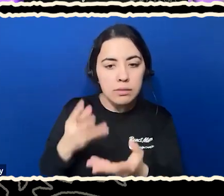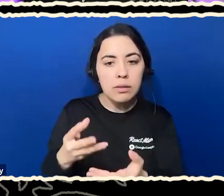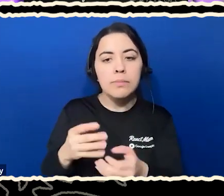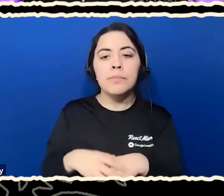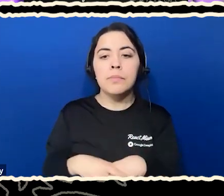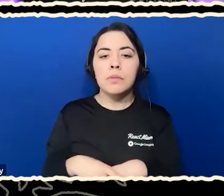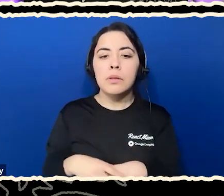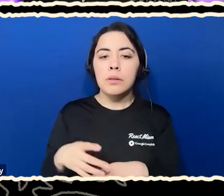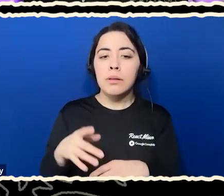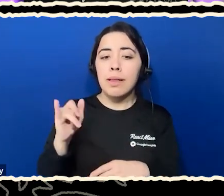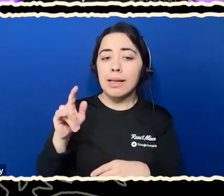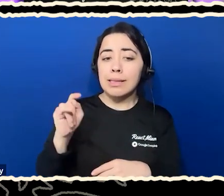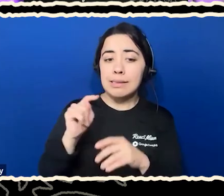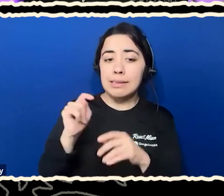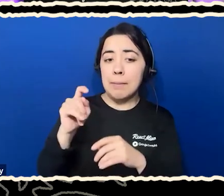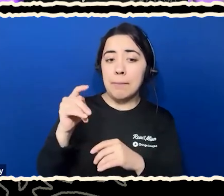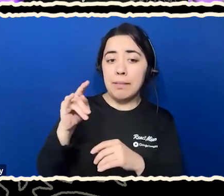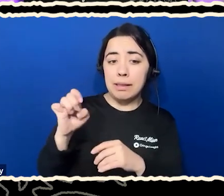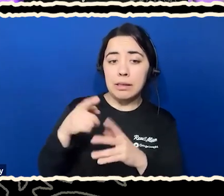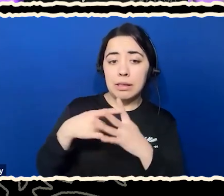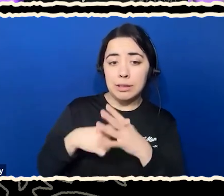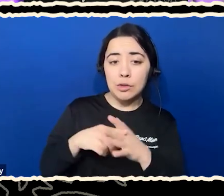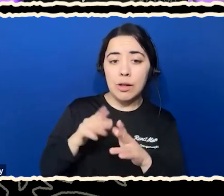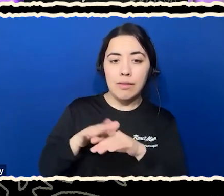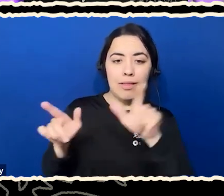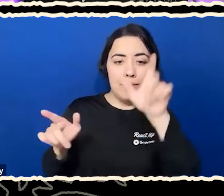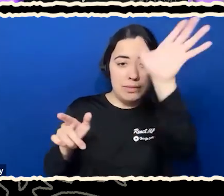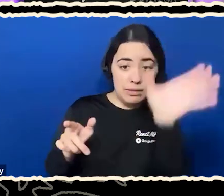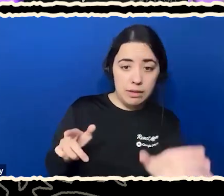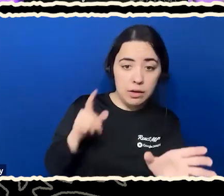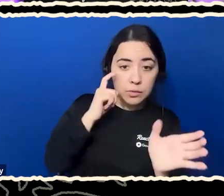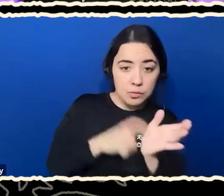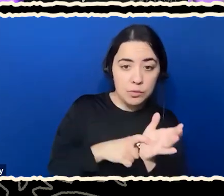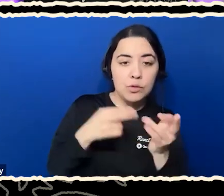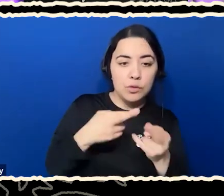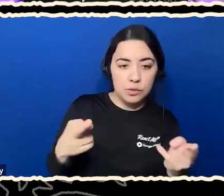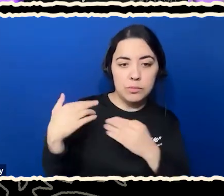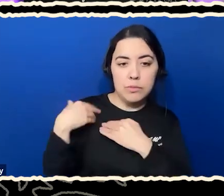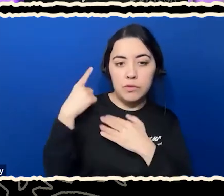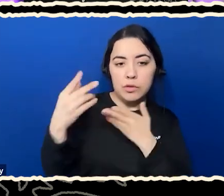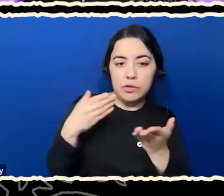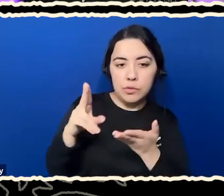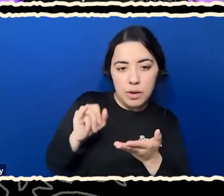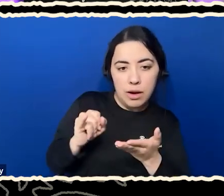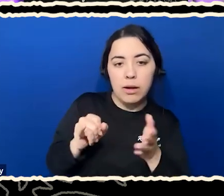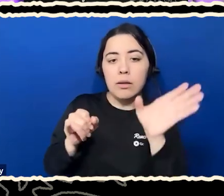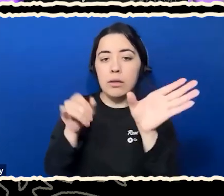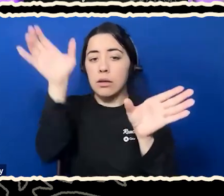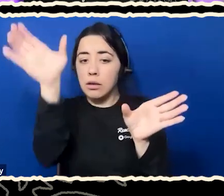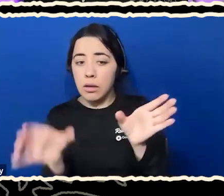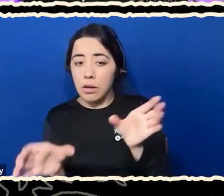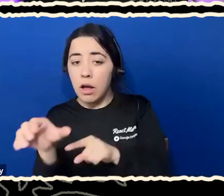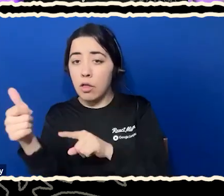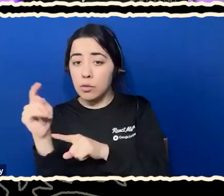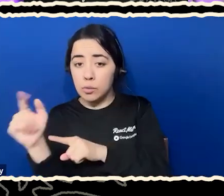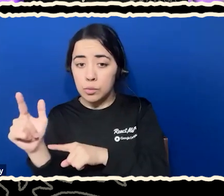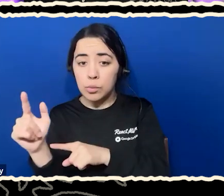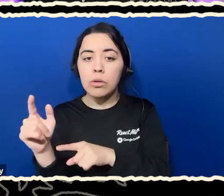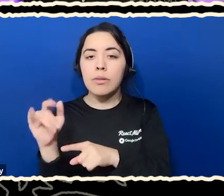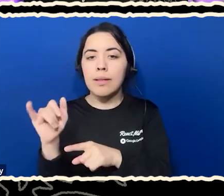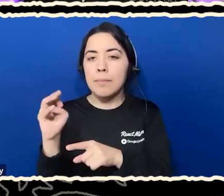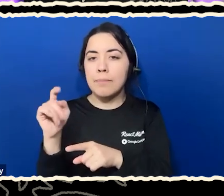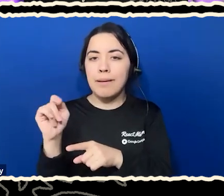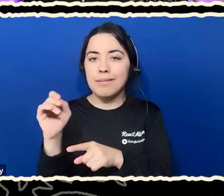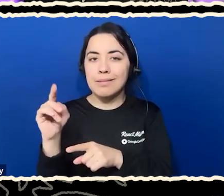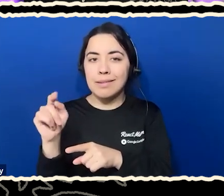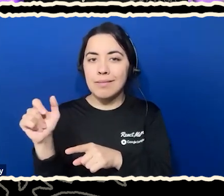that's responsible for serving the UI. Our tool, on the other hand, simply returns metadata that points that resource to the